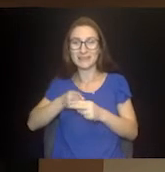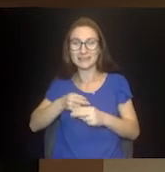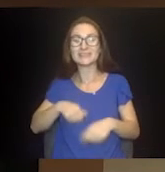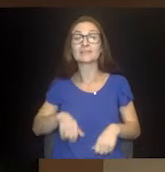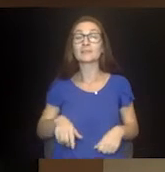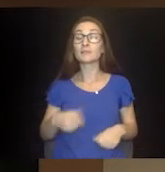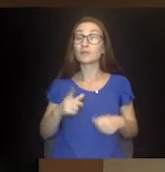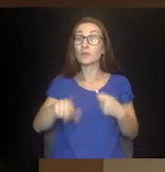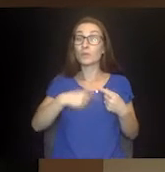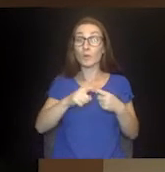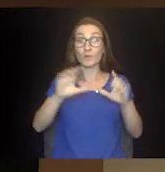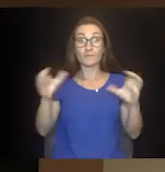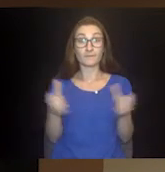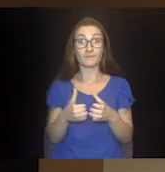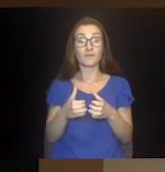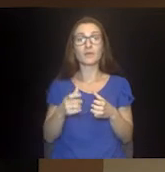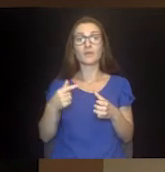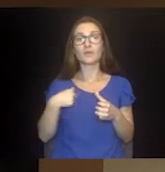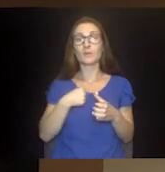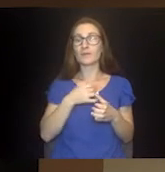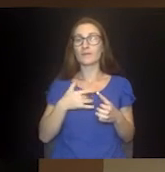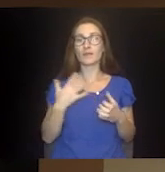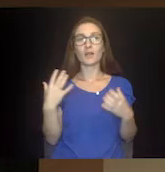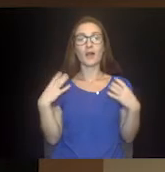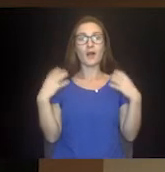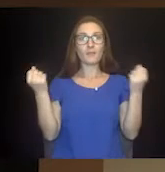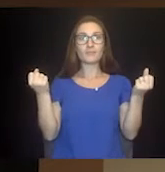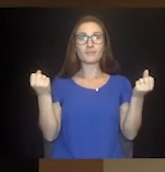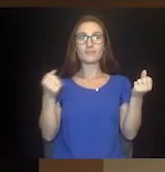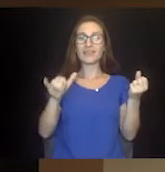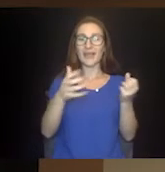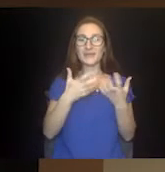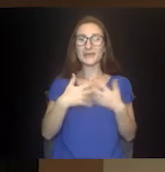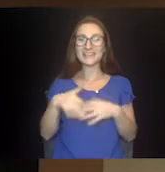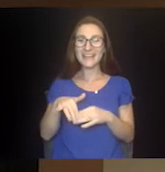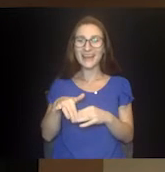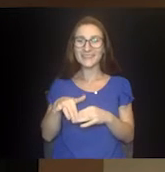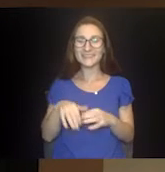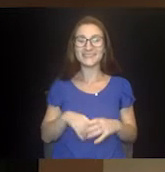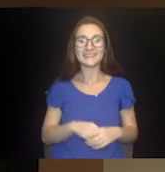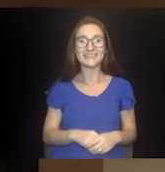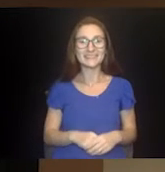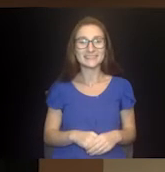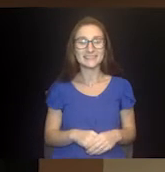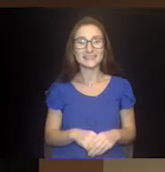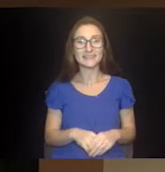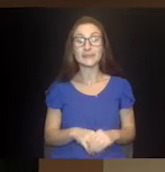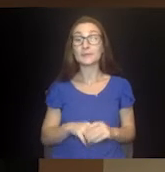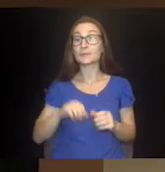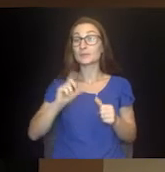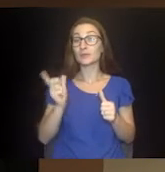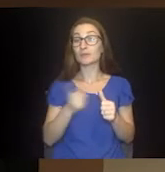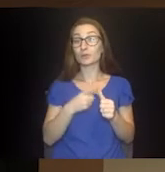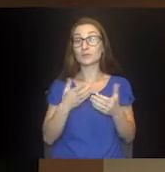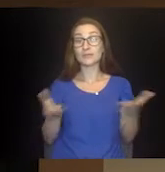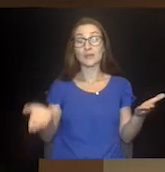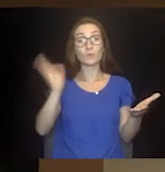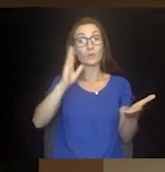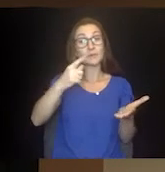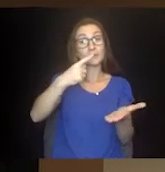so when we're together, we feel really brave. So it works out nice. So the first